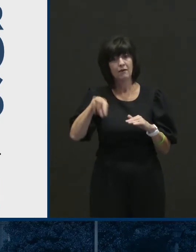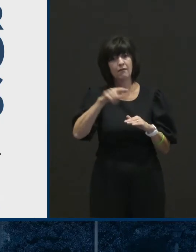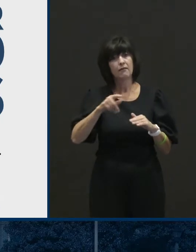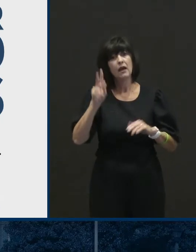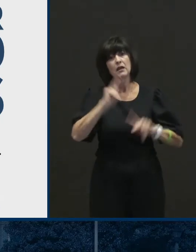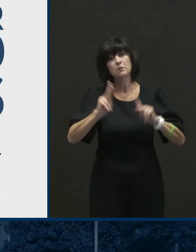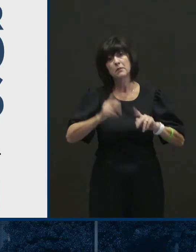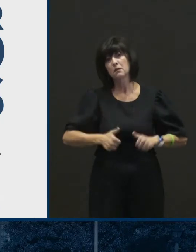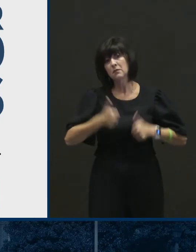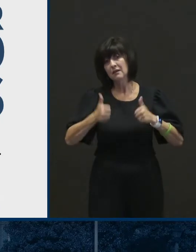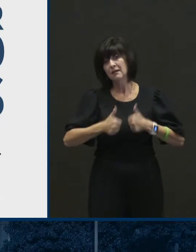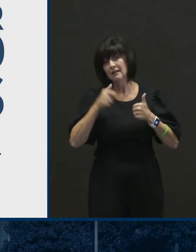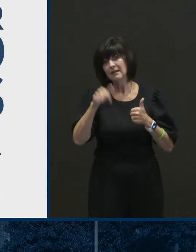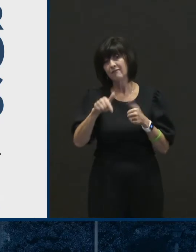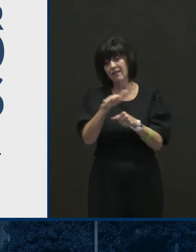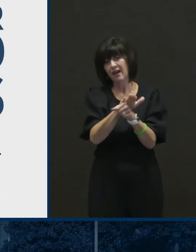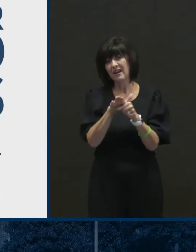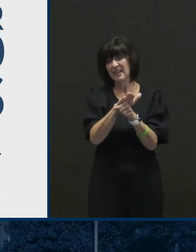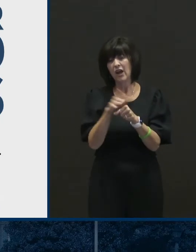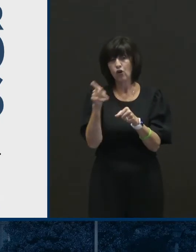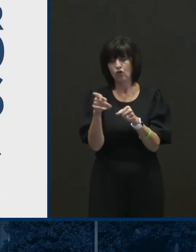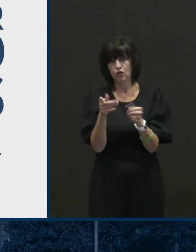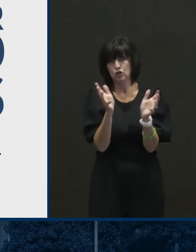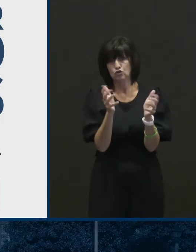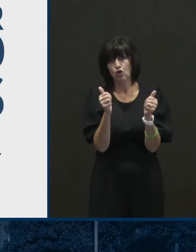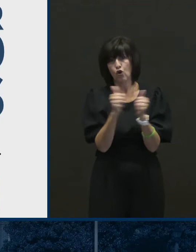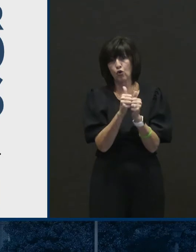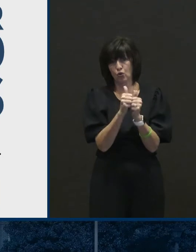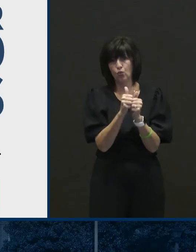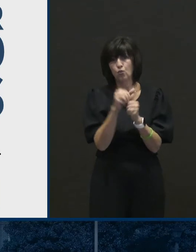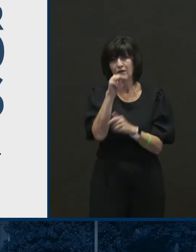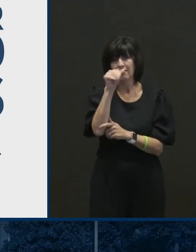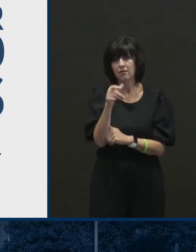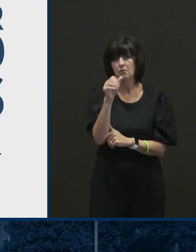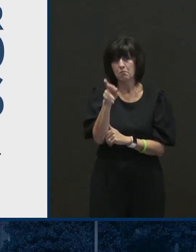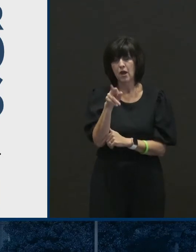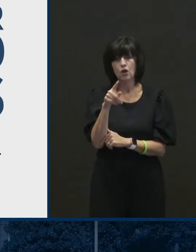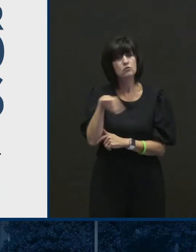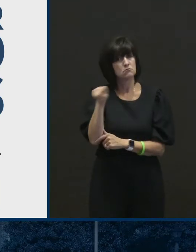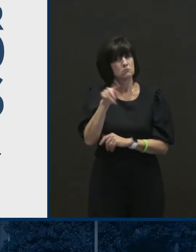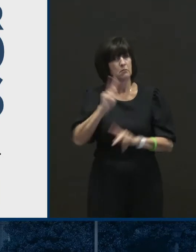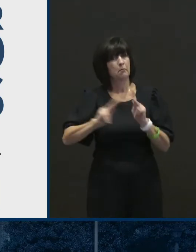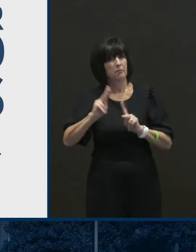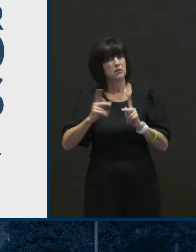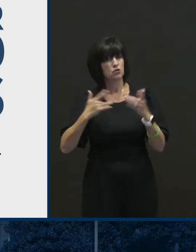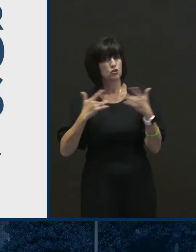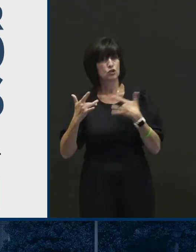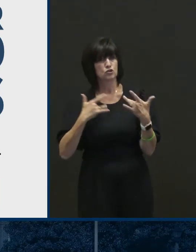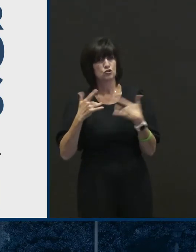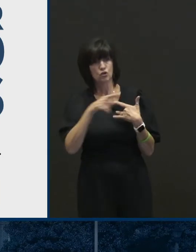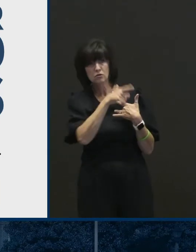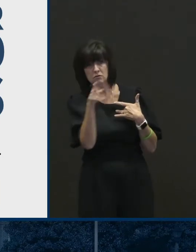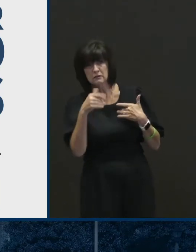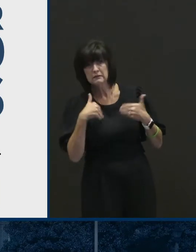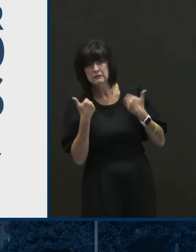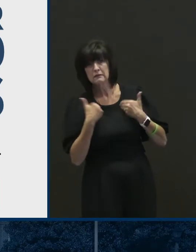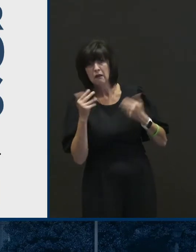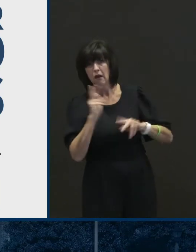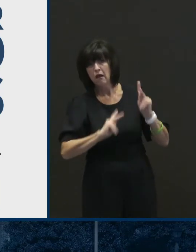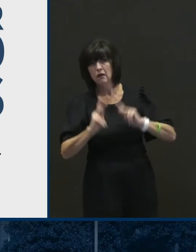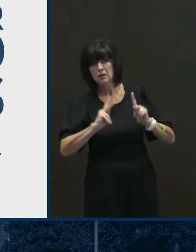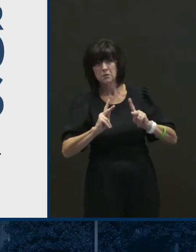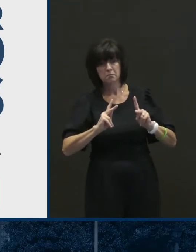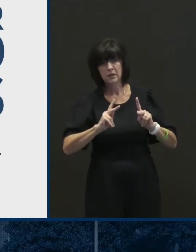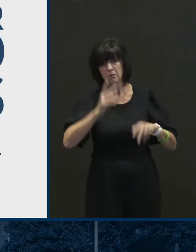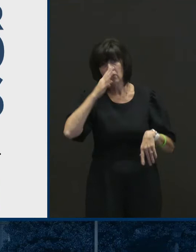very concerned about that, and we're committed to getting our arms around that early. So some